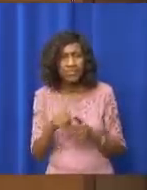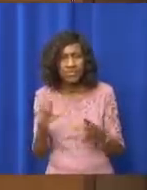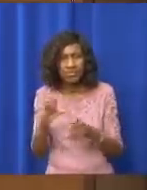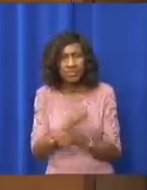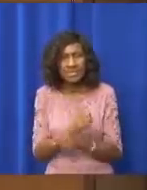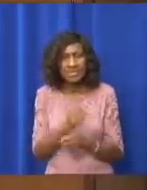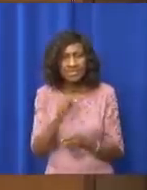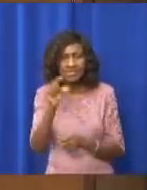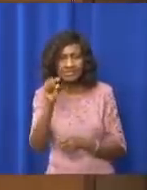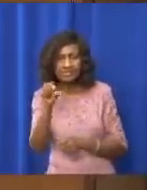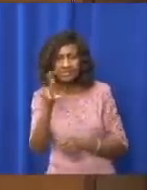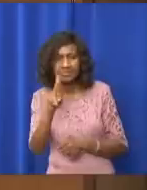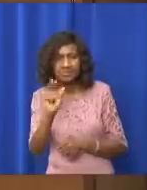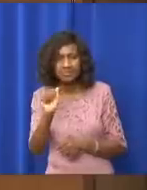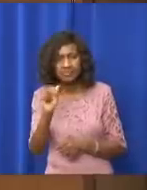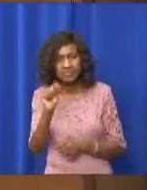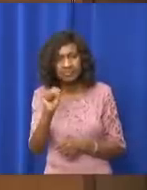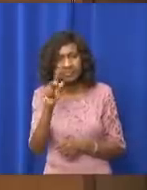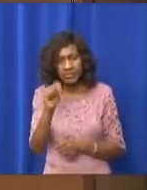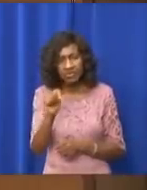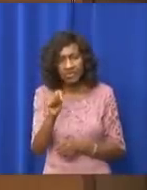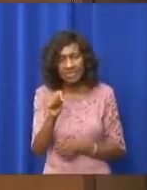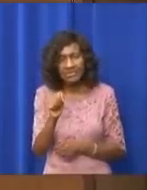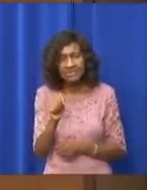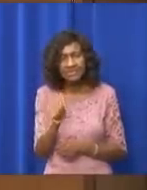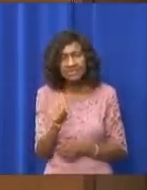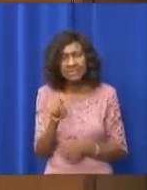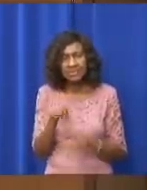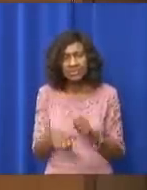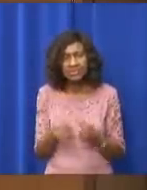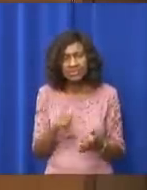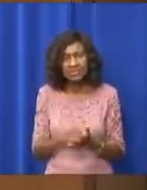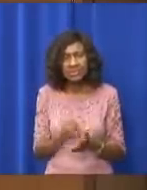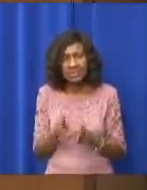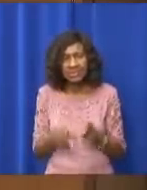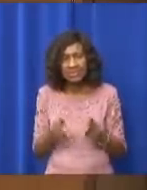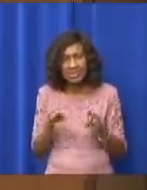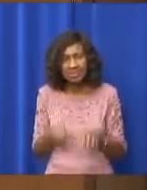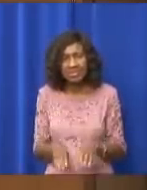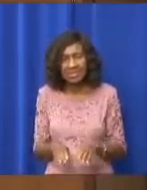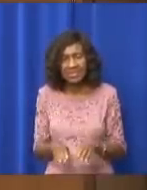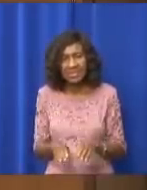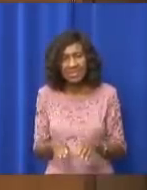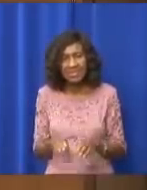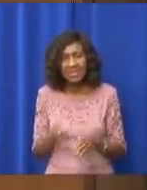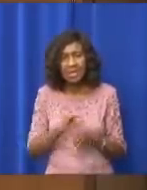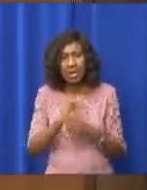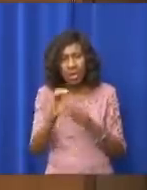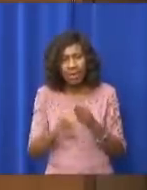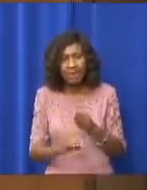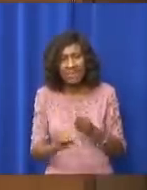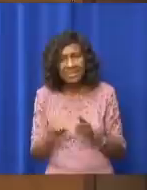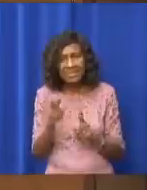as possible for persons to complete the application process. And we are now